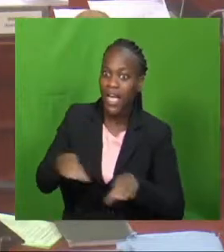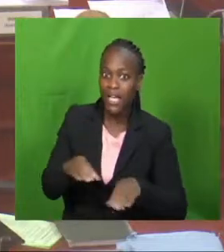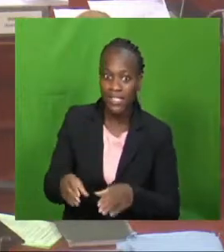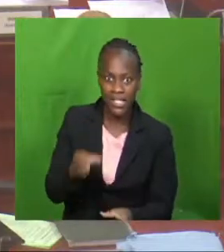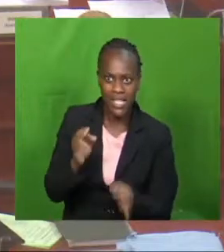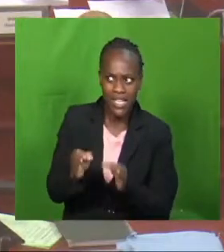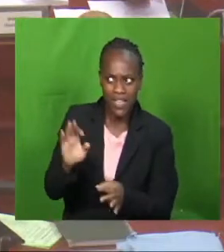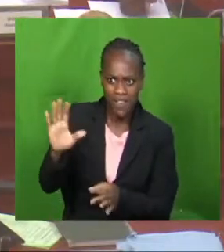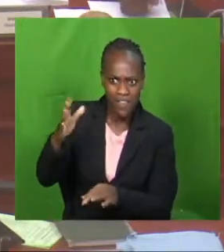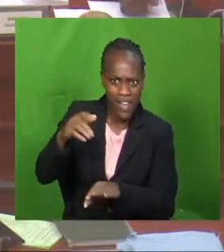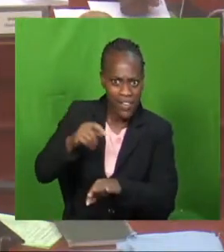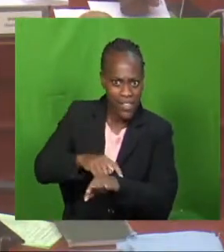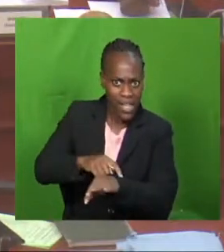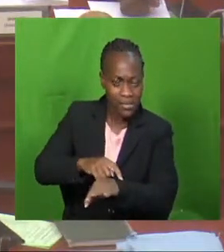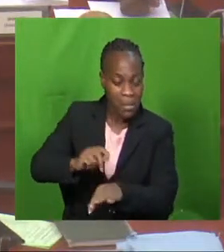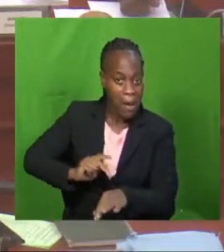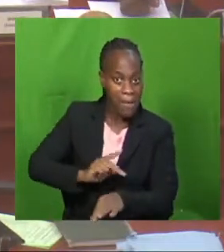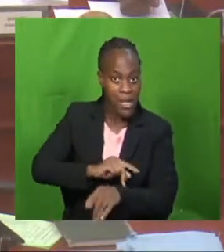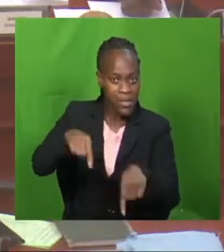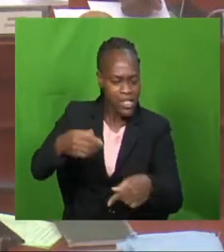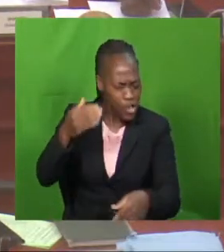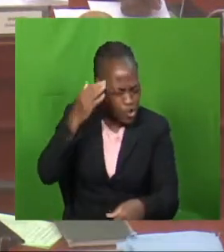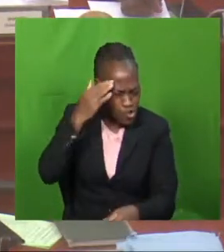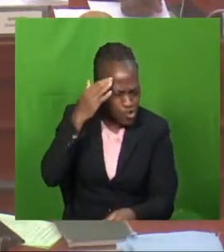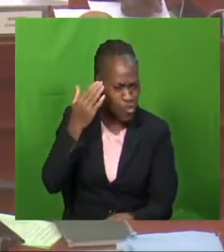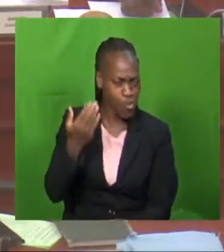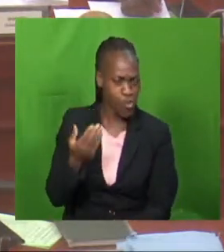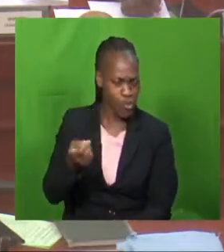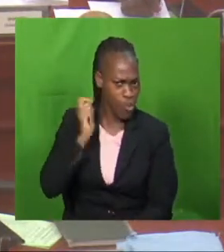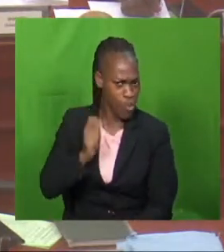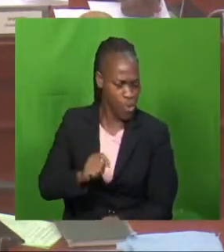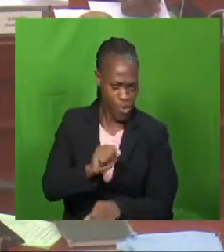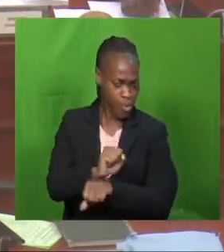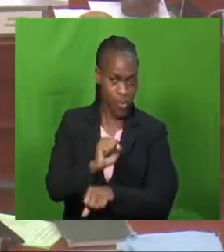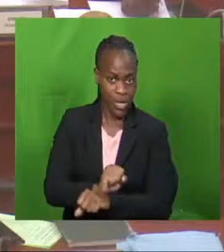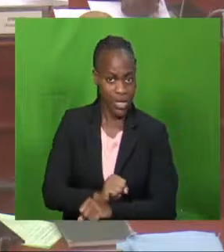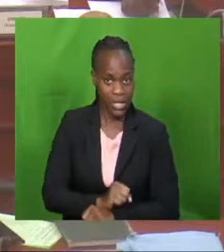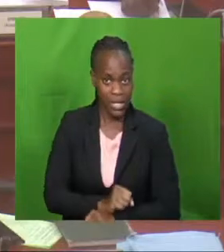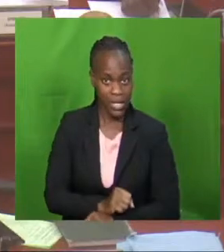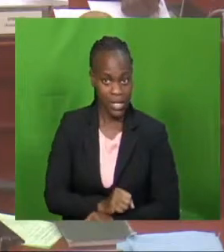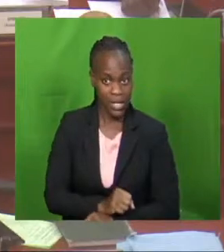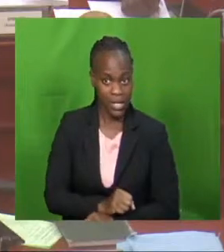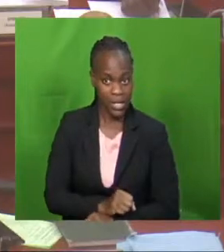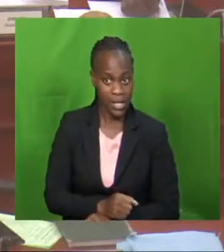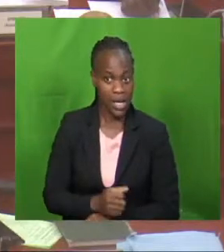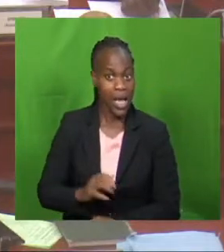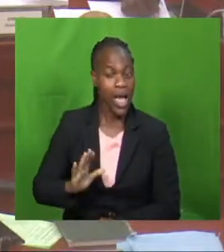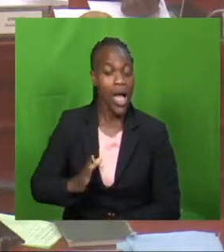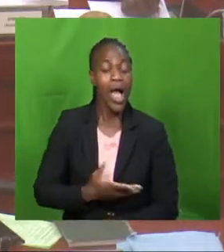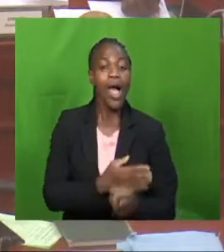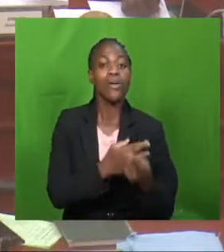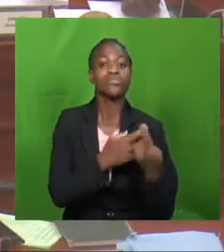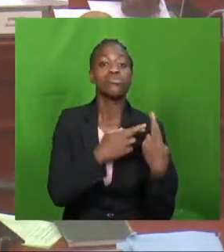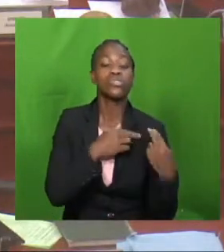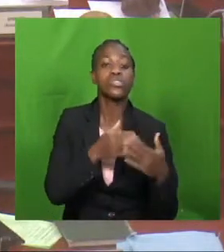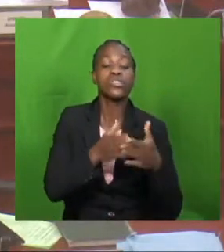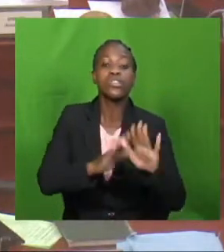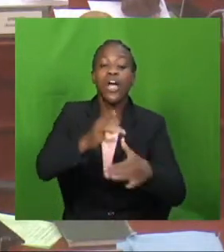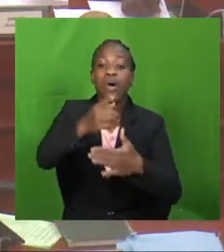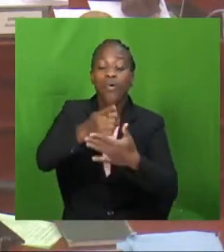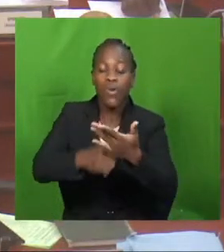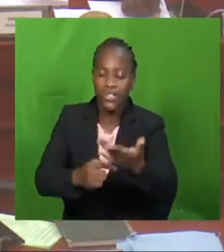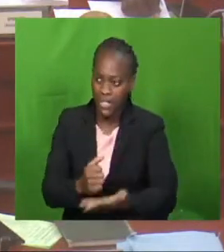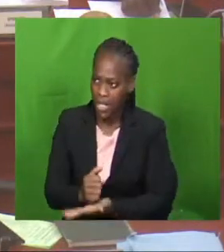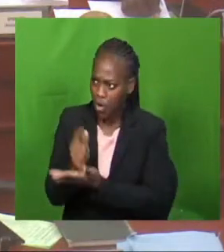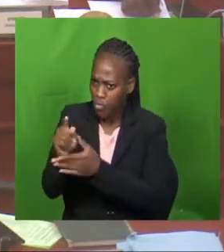the function of a whip. But Mr. Speaker, our responsibility as leaders is to help you